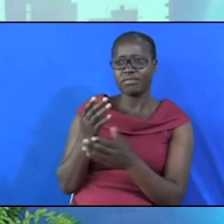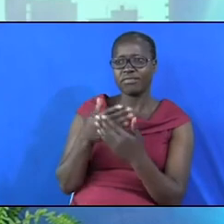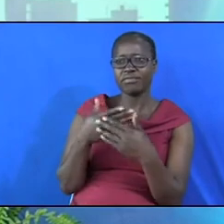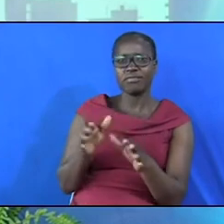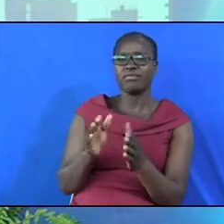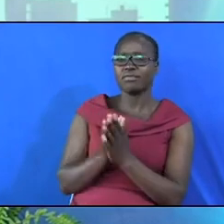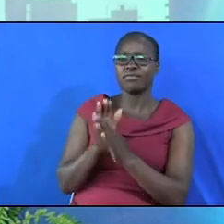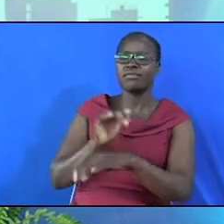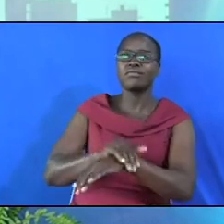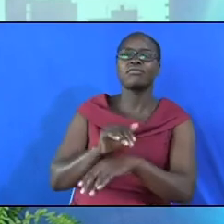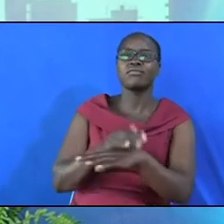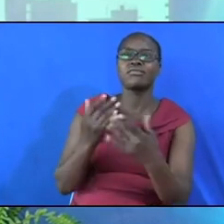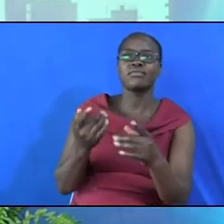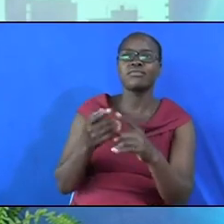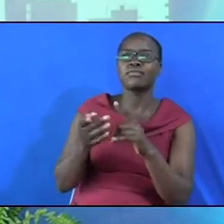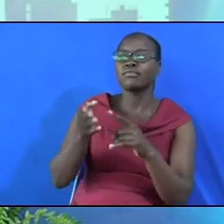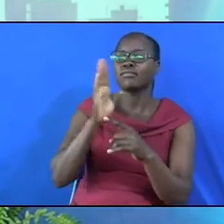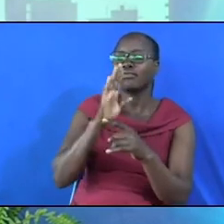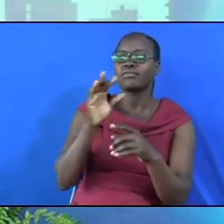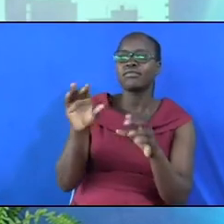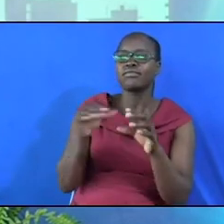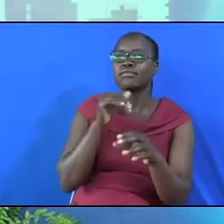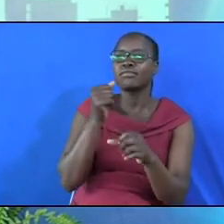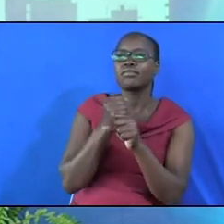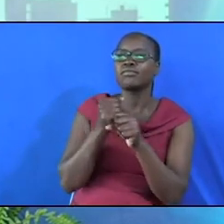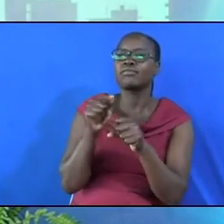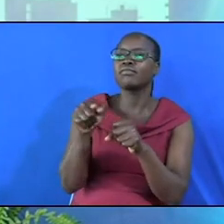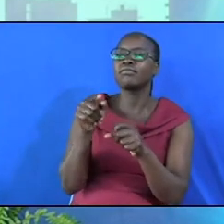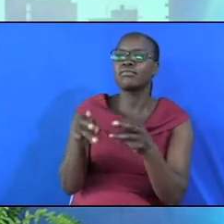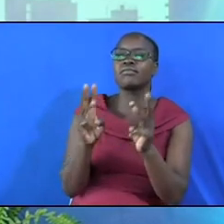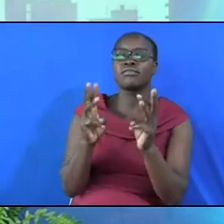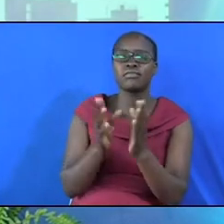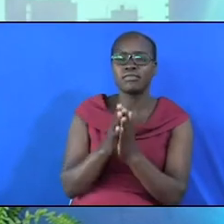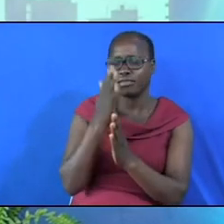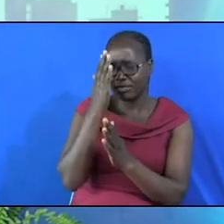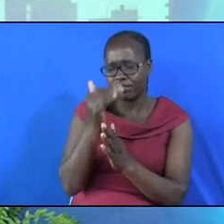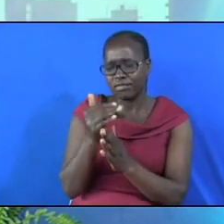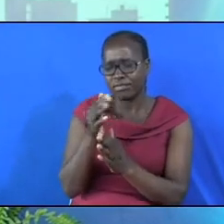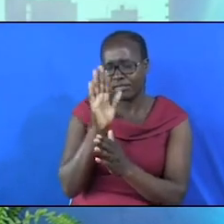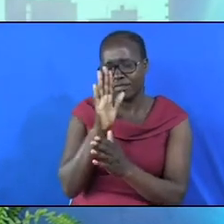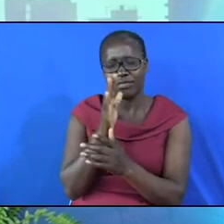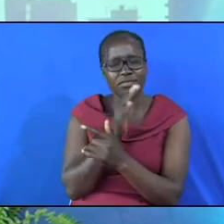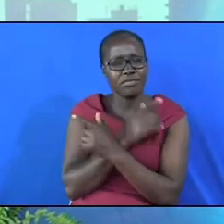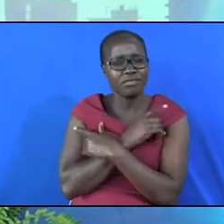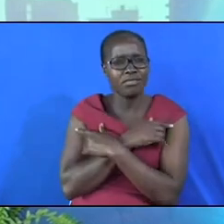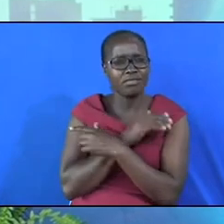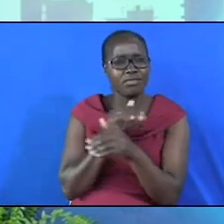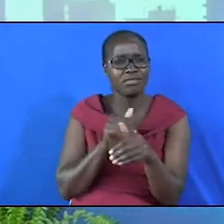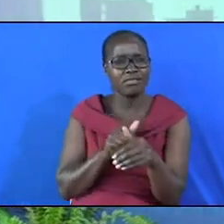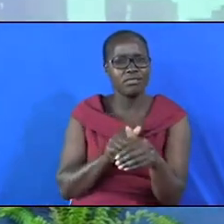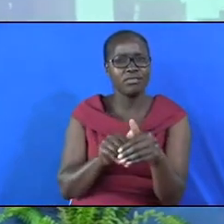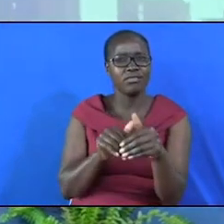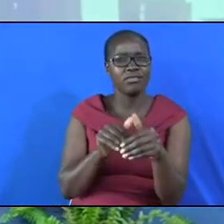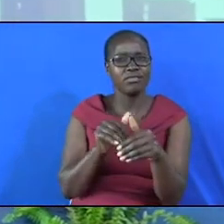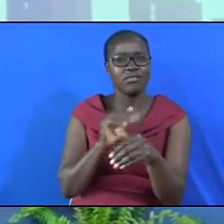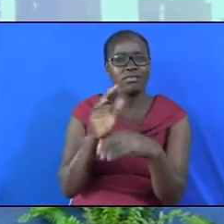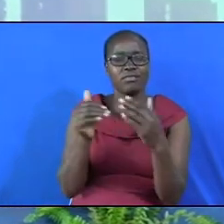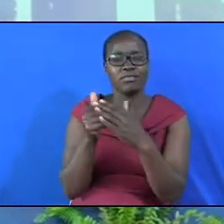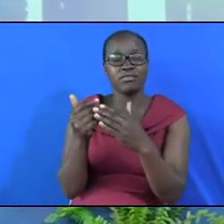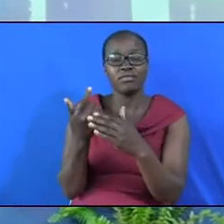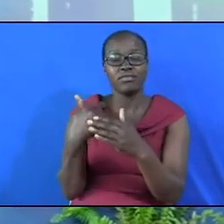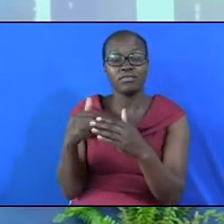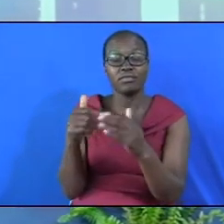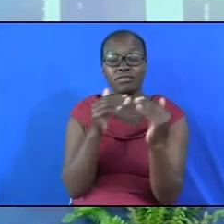that is a good thing, but God does not work that way. Are we together? Because God loves to, before God, all of us are